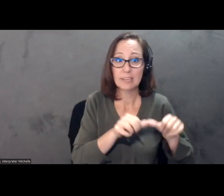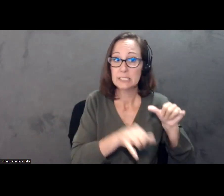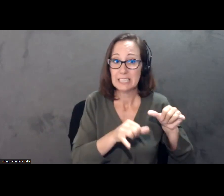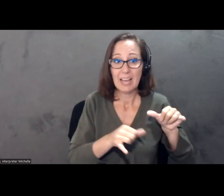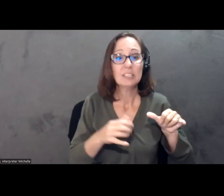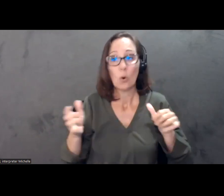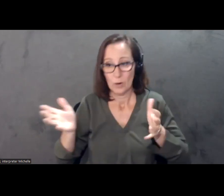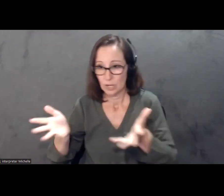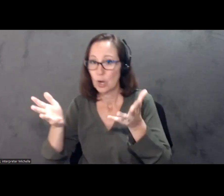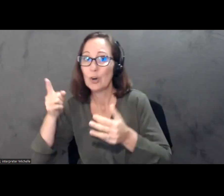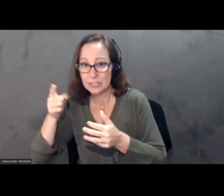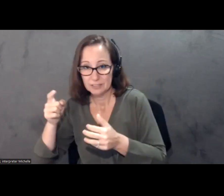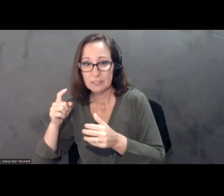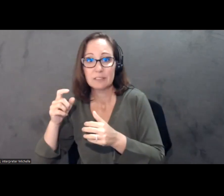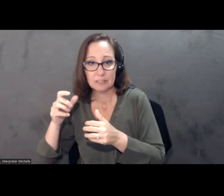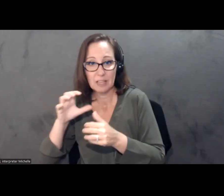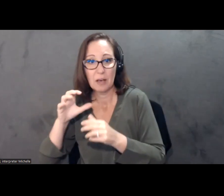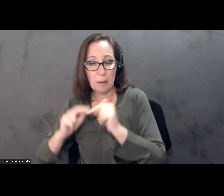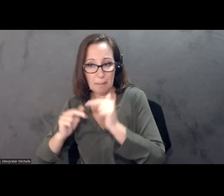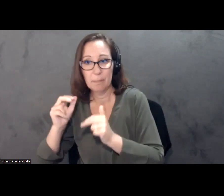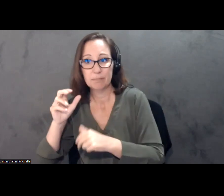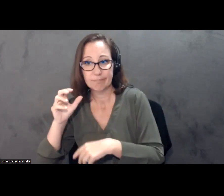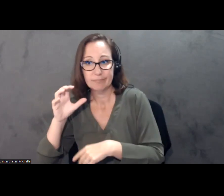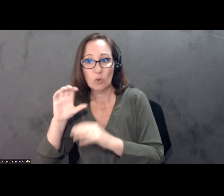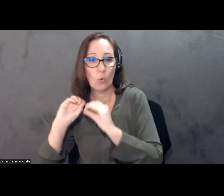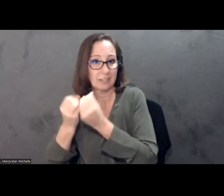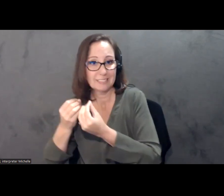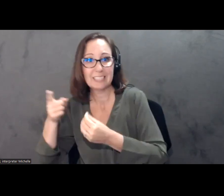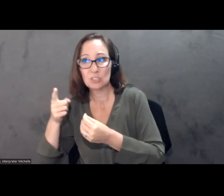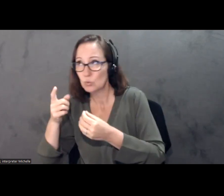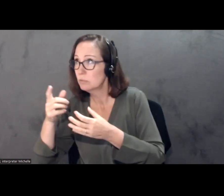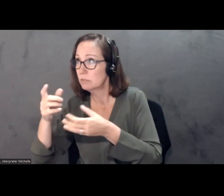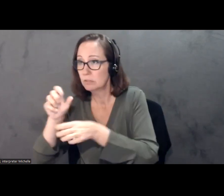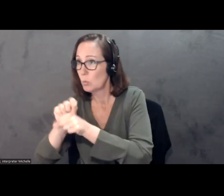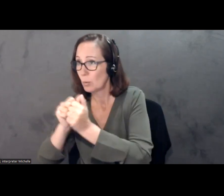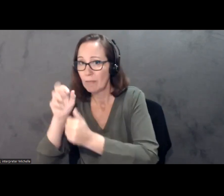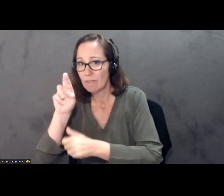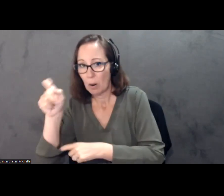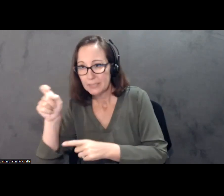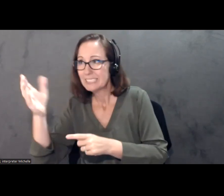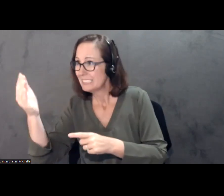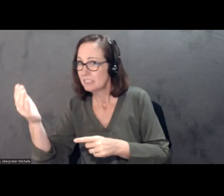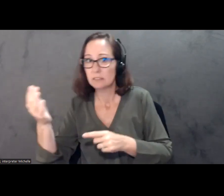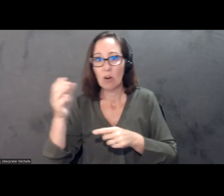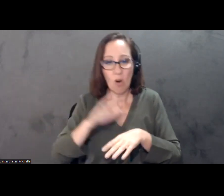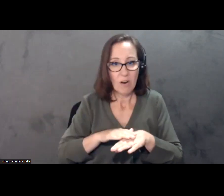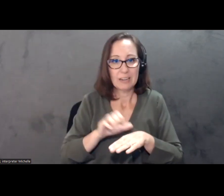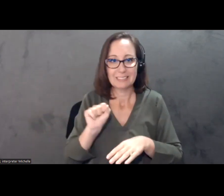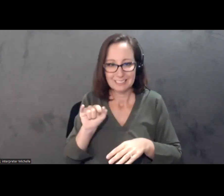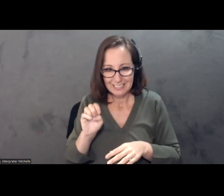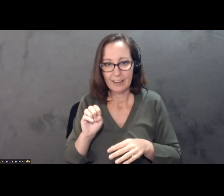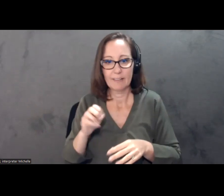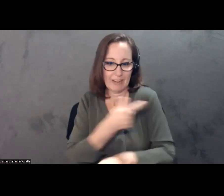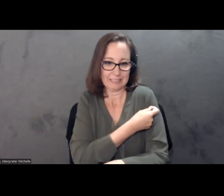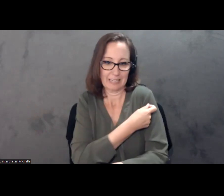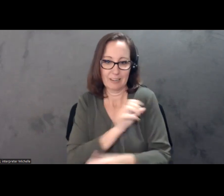the licensee to work with their local, again, pharmacies and try to get that on-site vaccination clinic. And